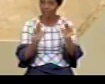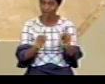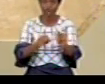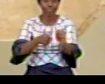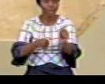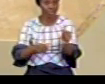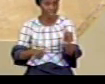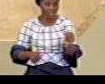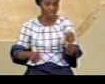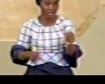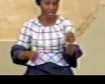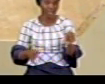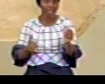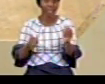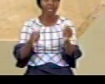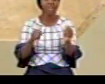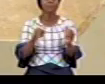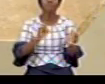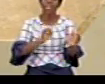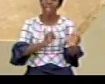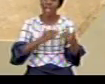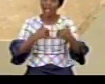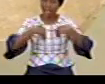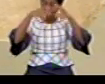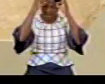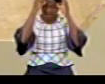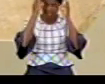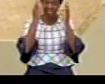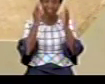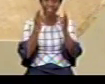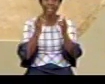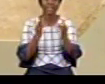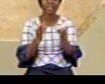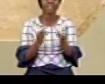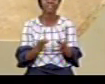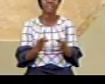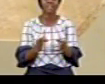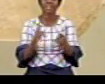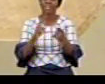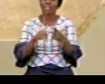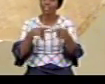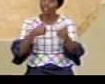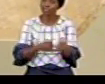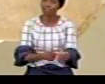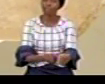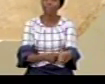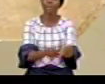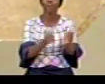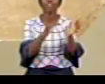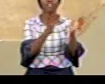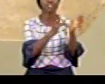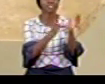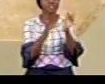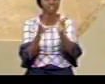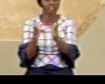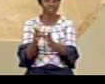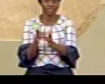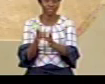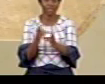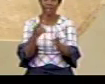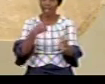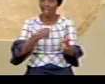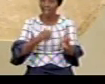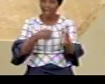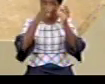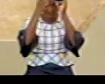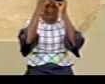no turning back, no turning back. To follow